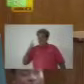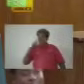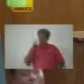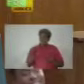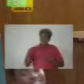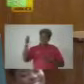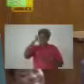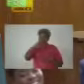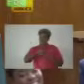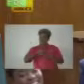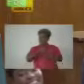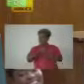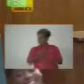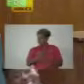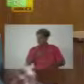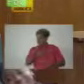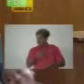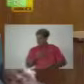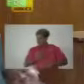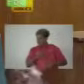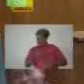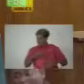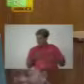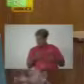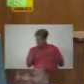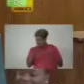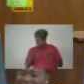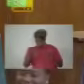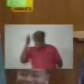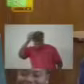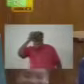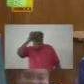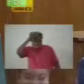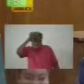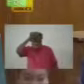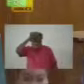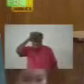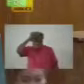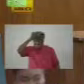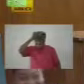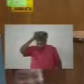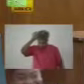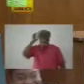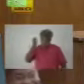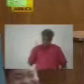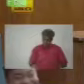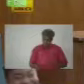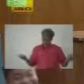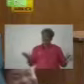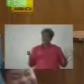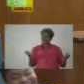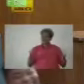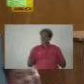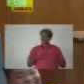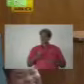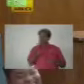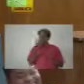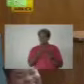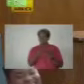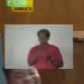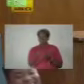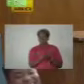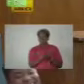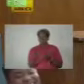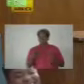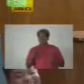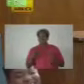chief defender of the entertainment industry. But what has been, leave me